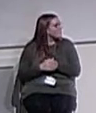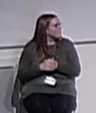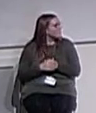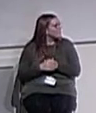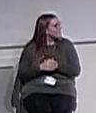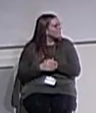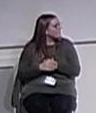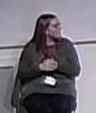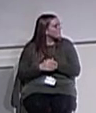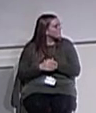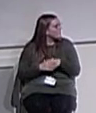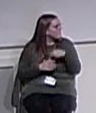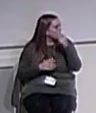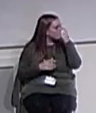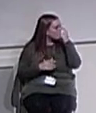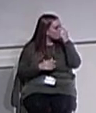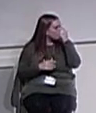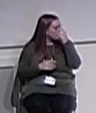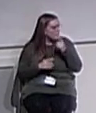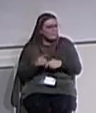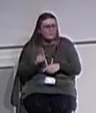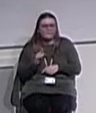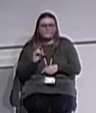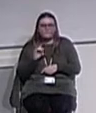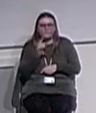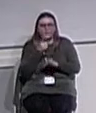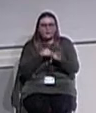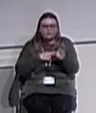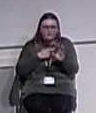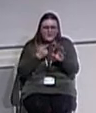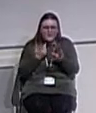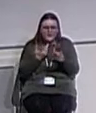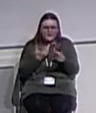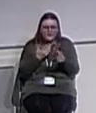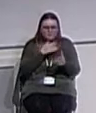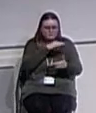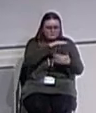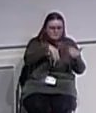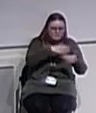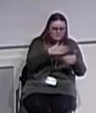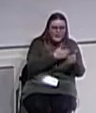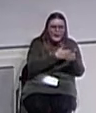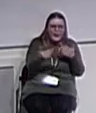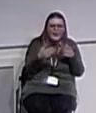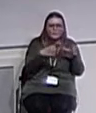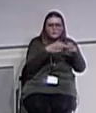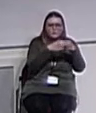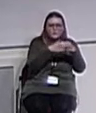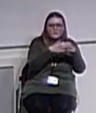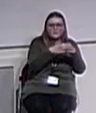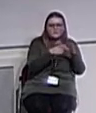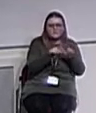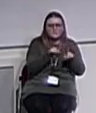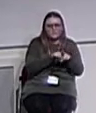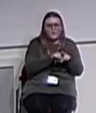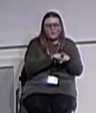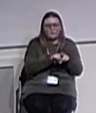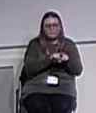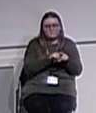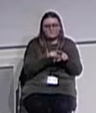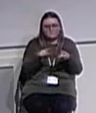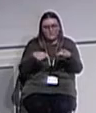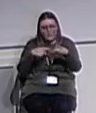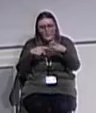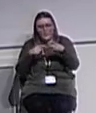fine. So you do the first 2 years, you do language units interspersed with your bioscience units. Then in the third year, you would go on a